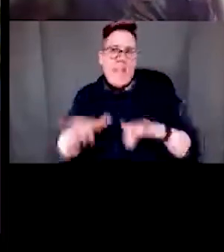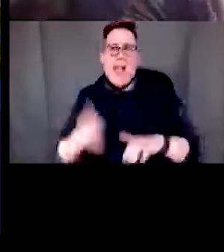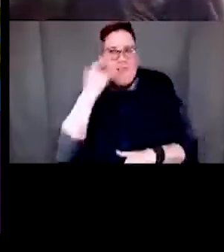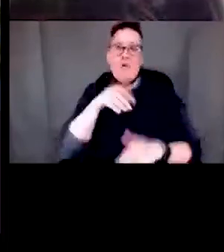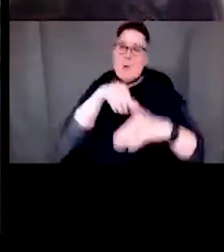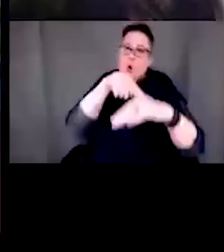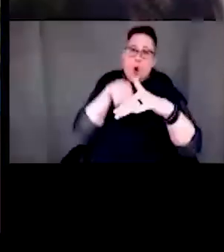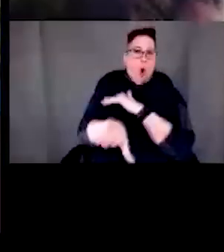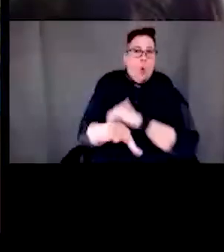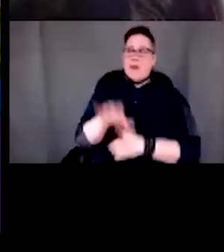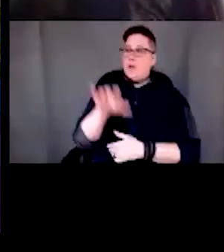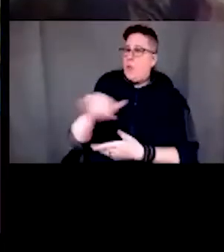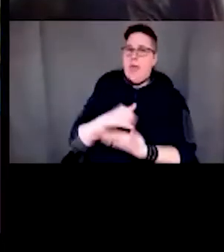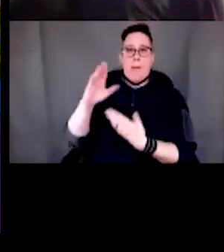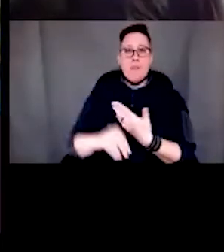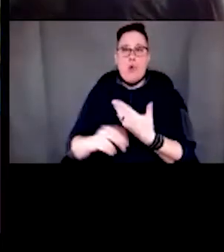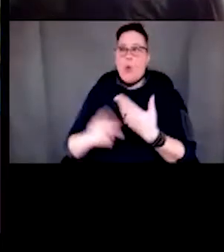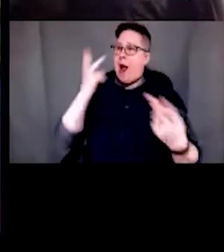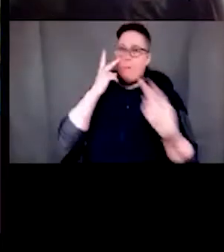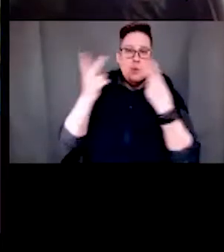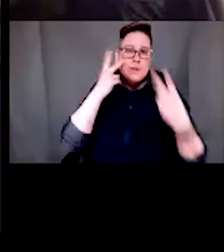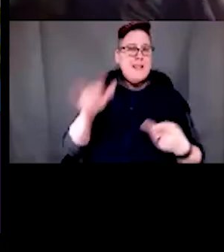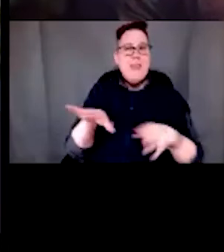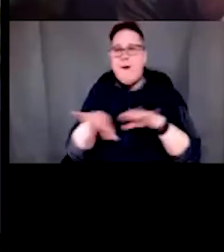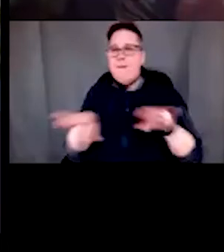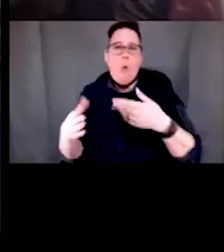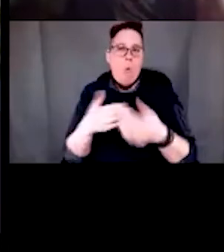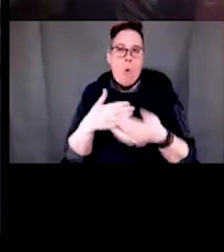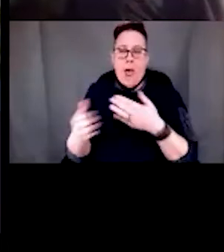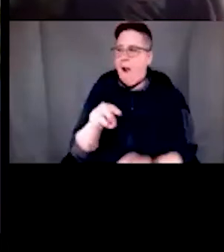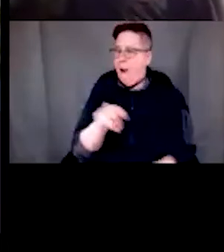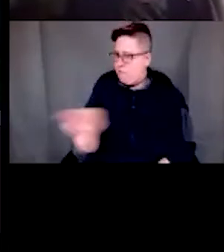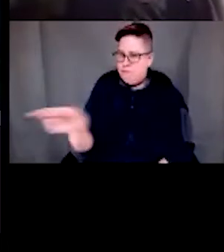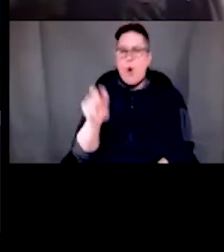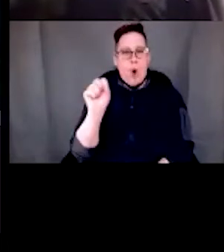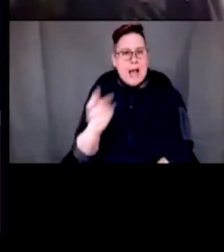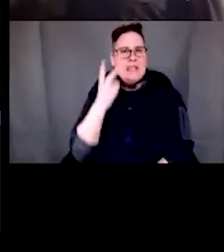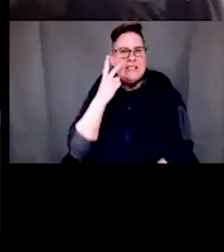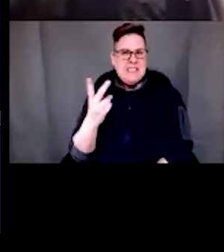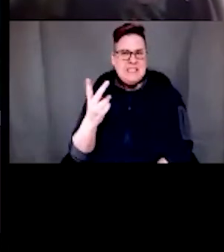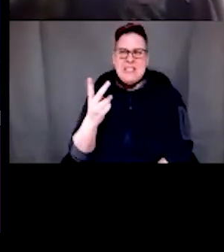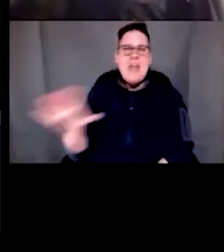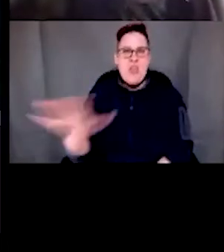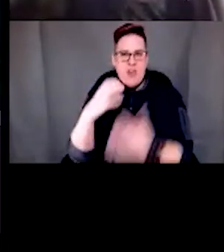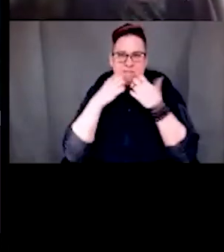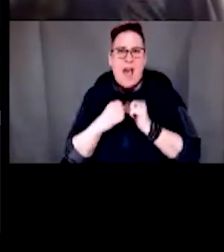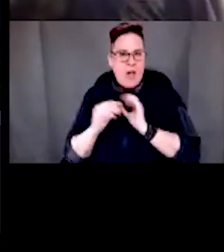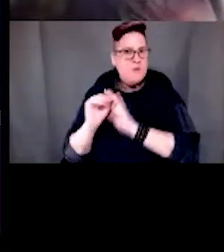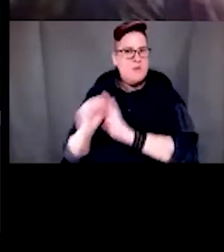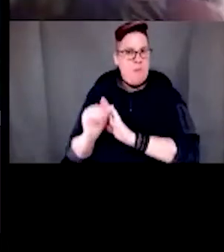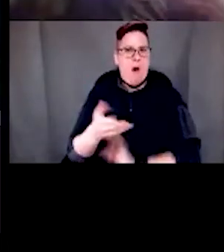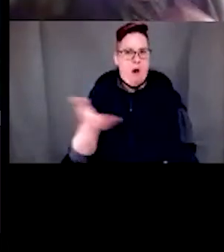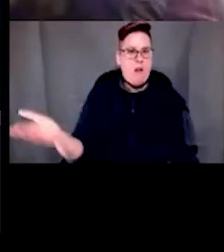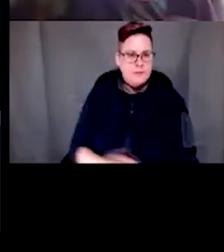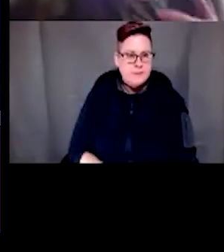on into the program, on the unit, wherever you are, and you can actually see those values being modeled.